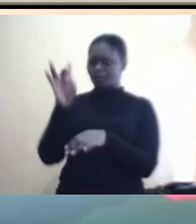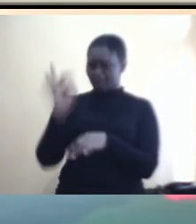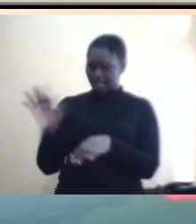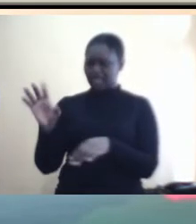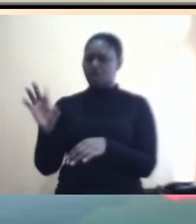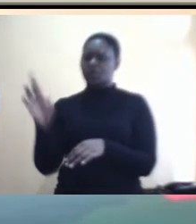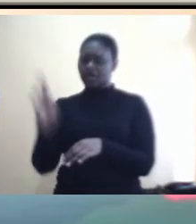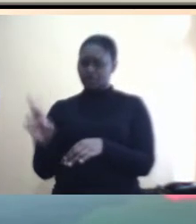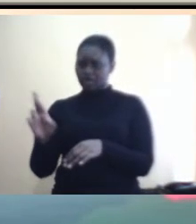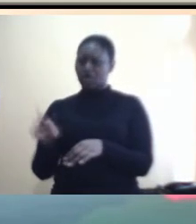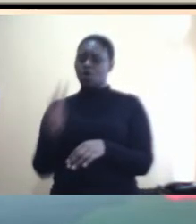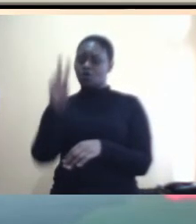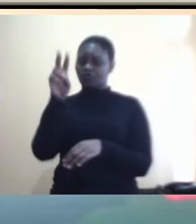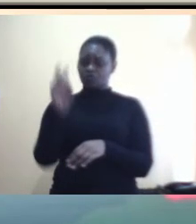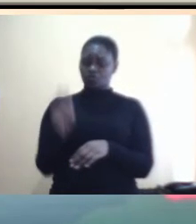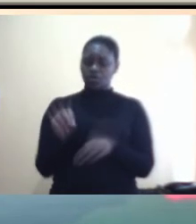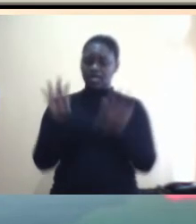for